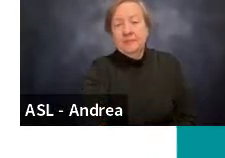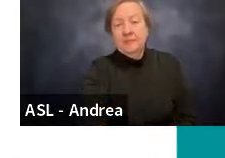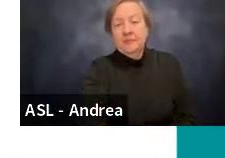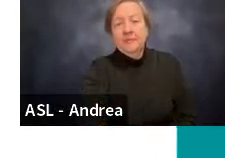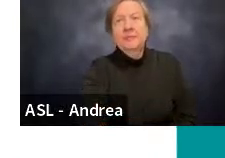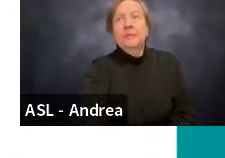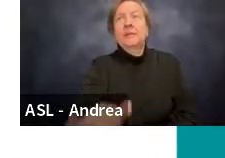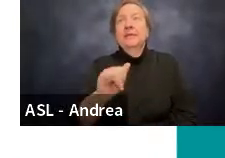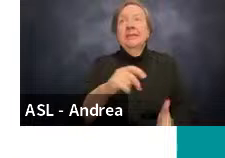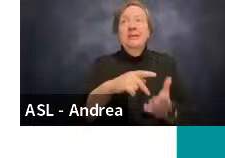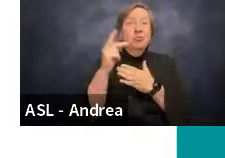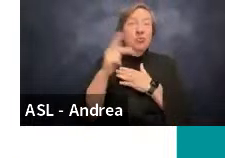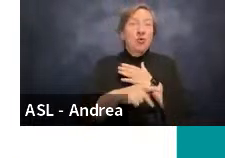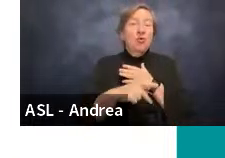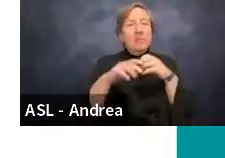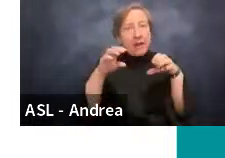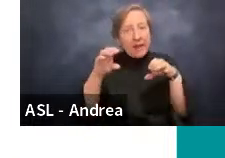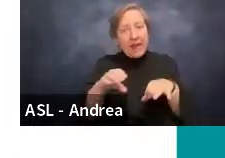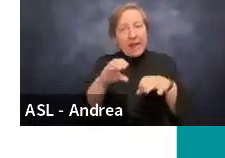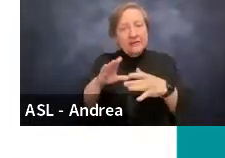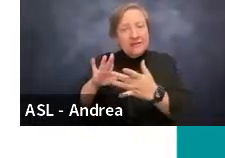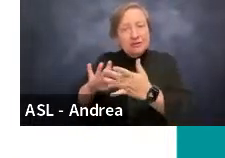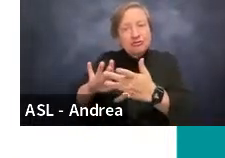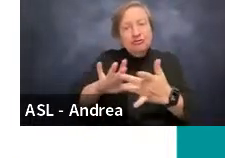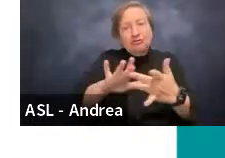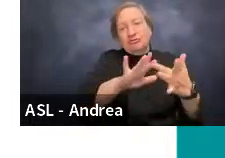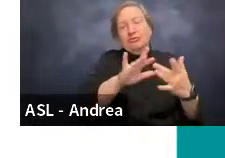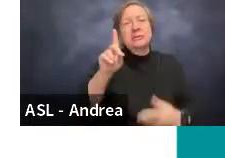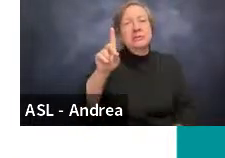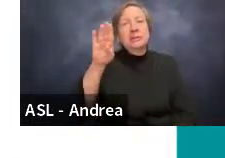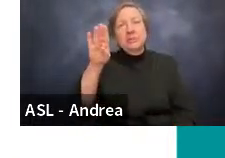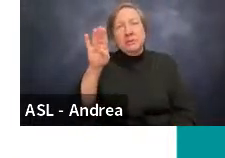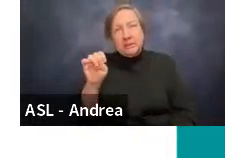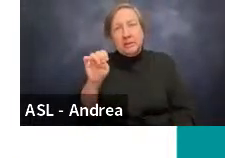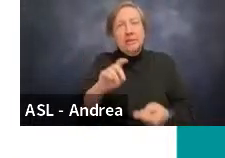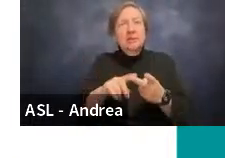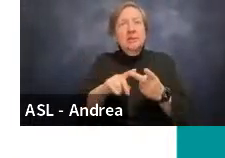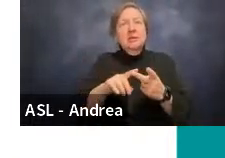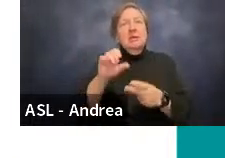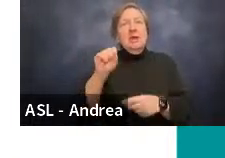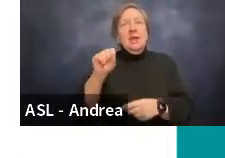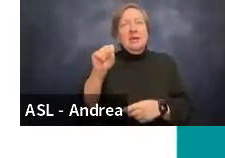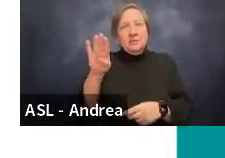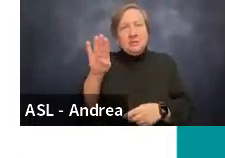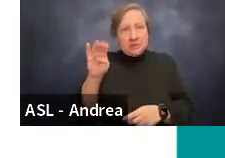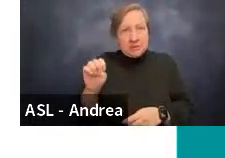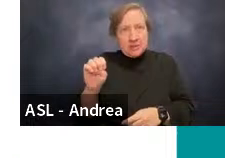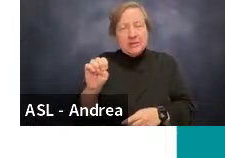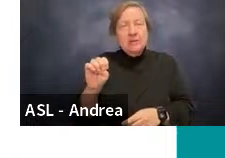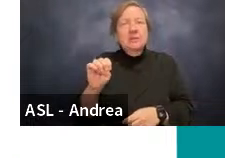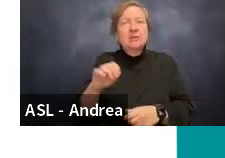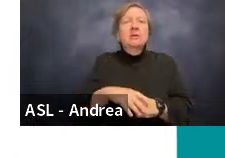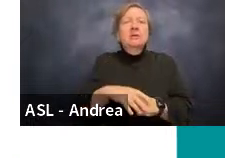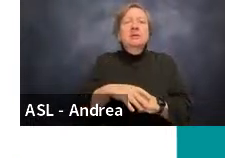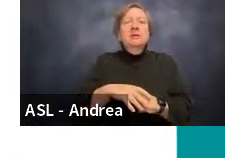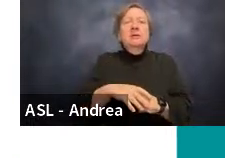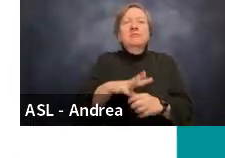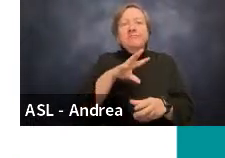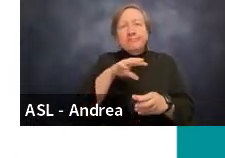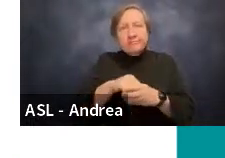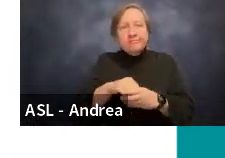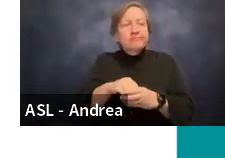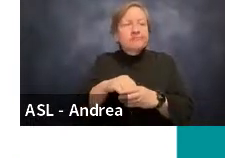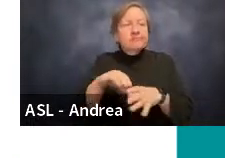The program is actively outreaching to DBEs and SBEs, including hosting